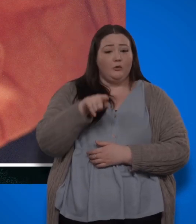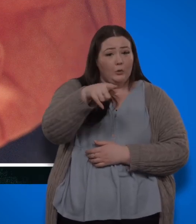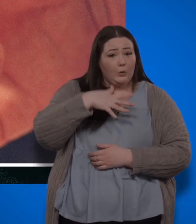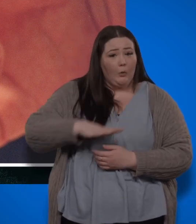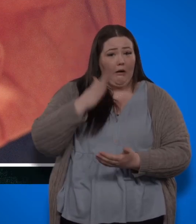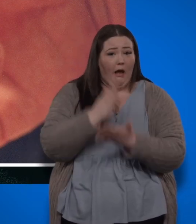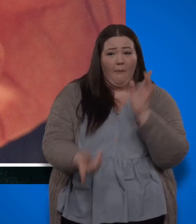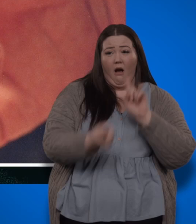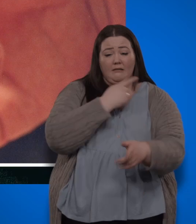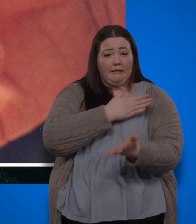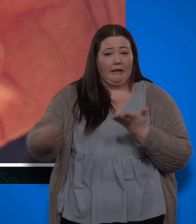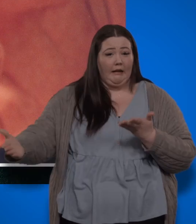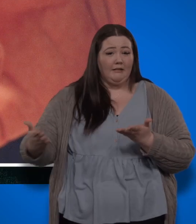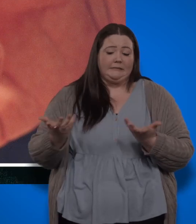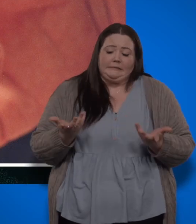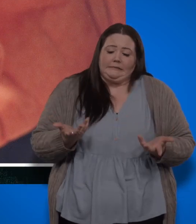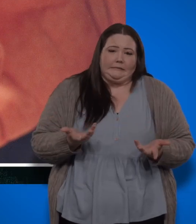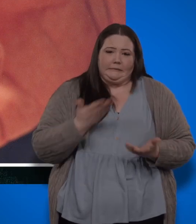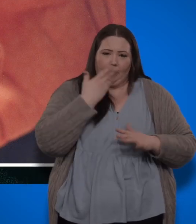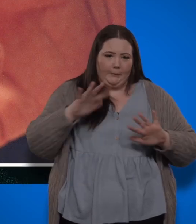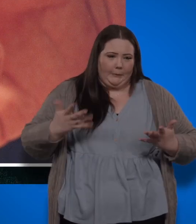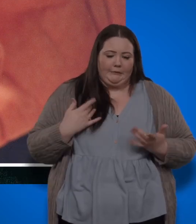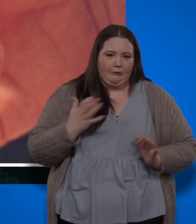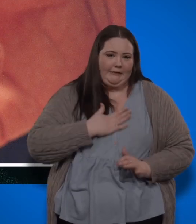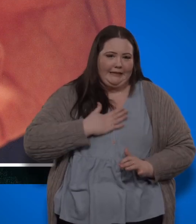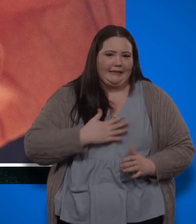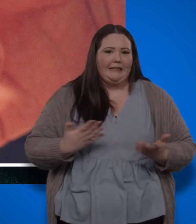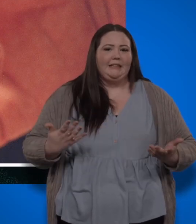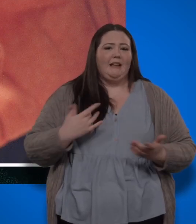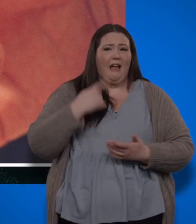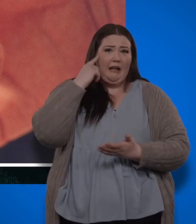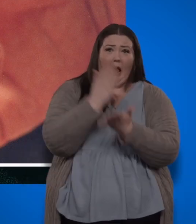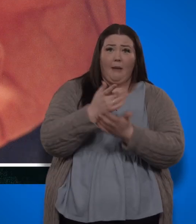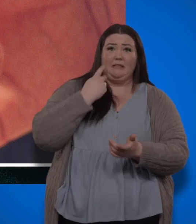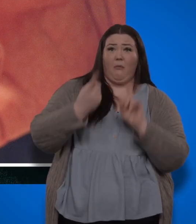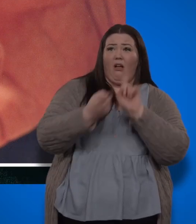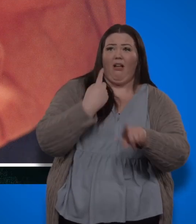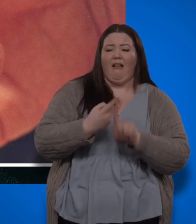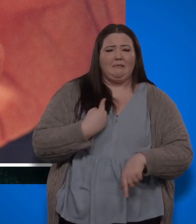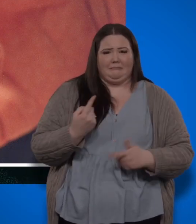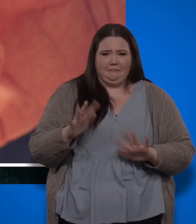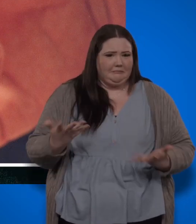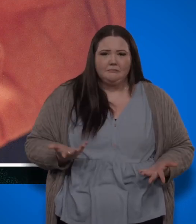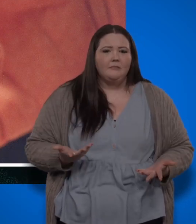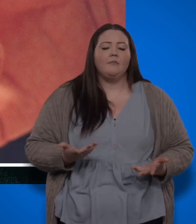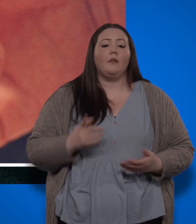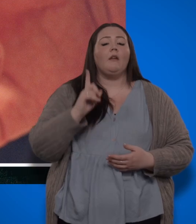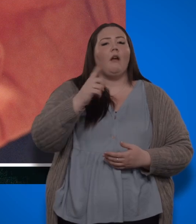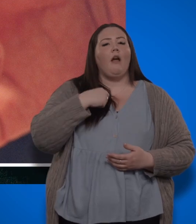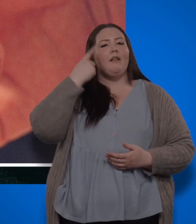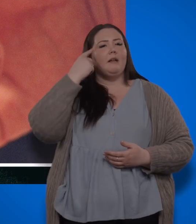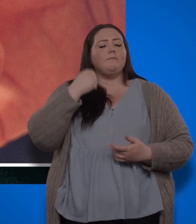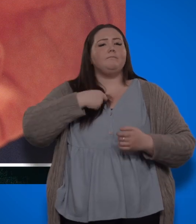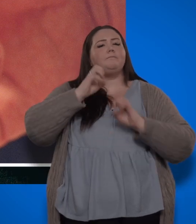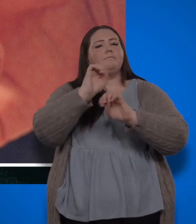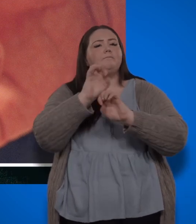disappointed. I haven't got any nice, slick answers. I don't think there are any slick, simple answers. But I hope we can think together on some of